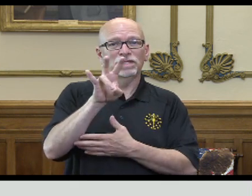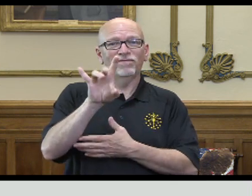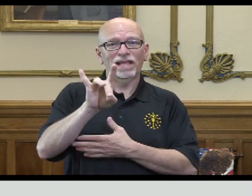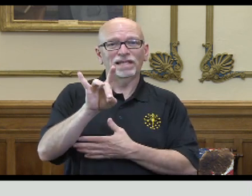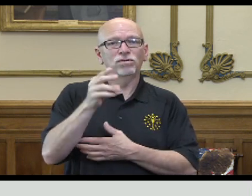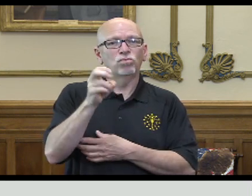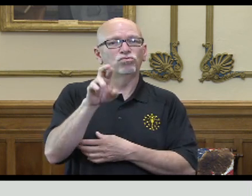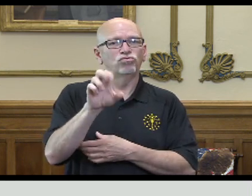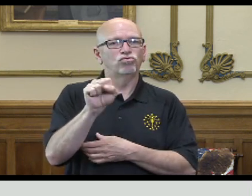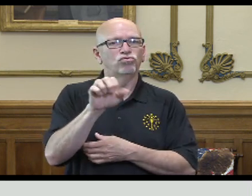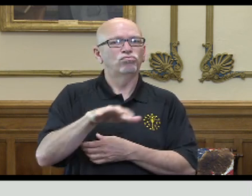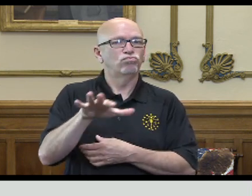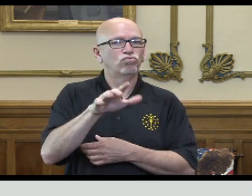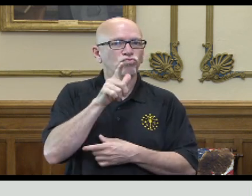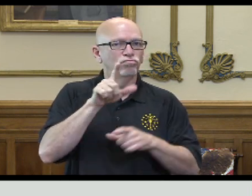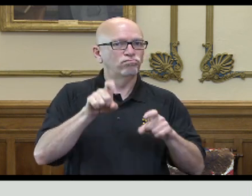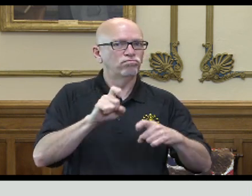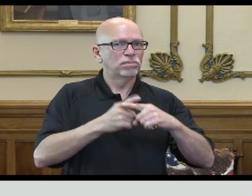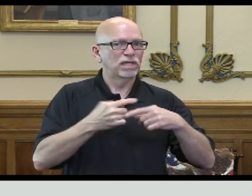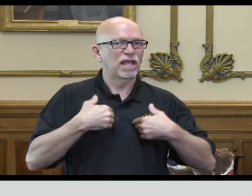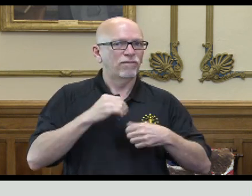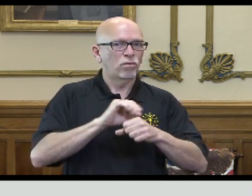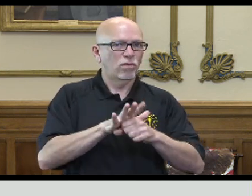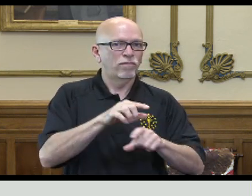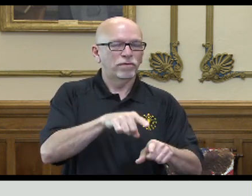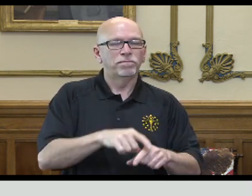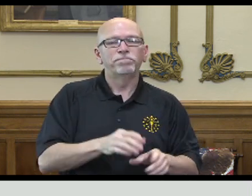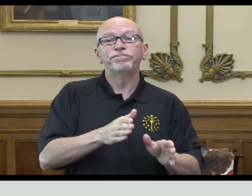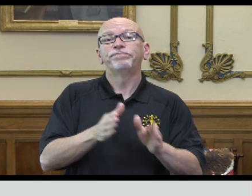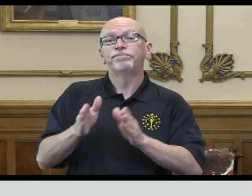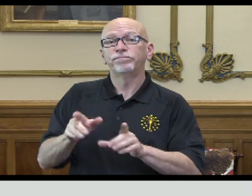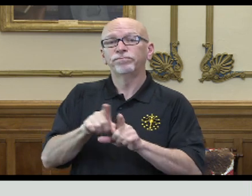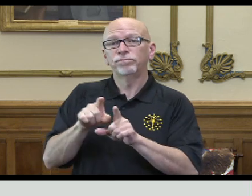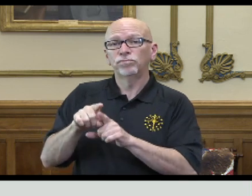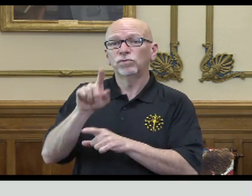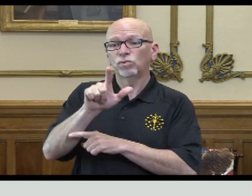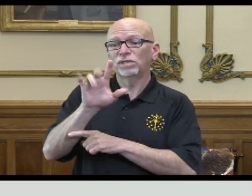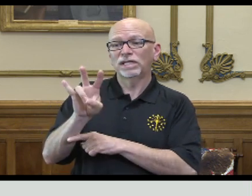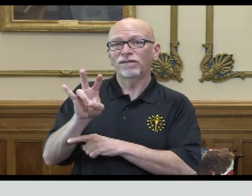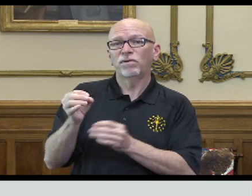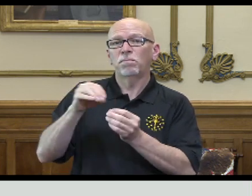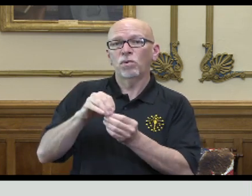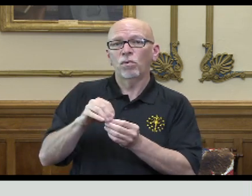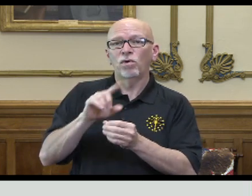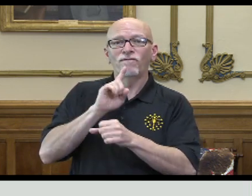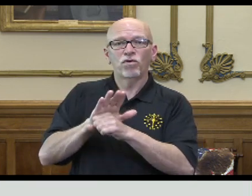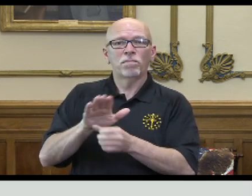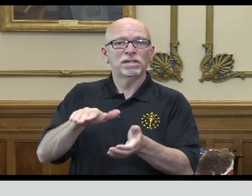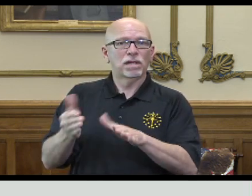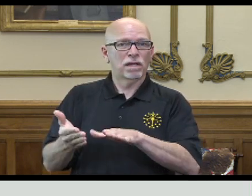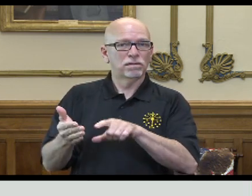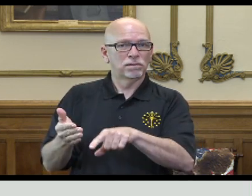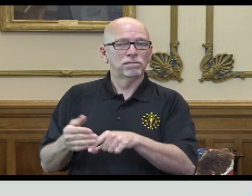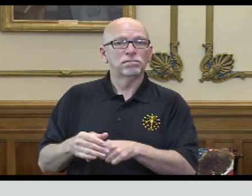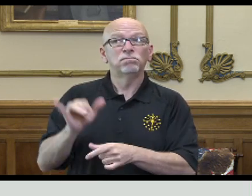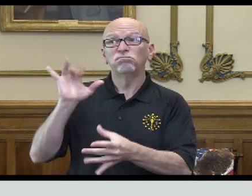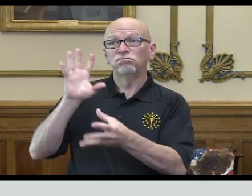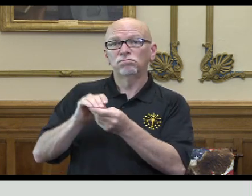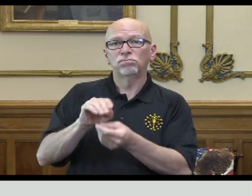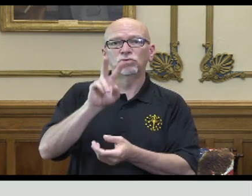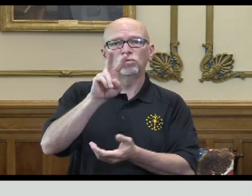36,578 Hoosiers known to have COVID-19. We also reported 27 additional confirmed deaths. To